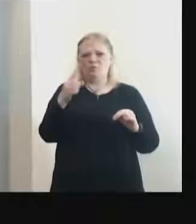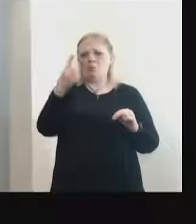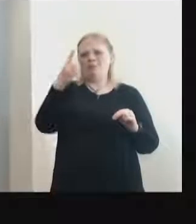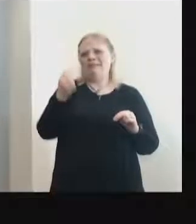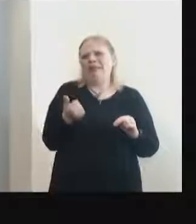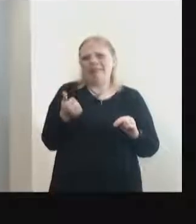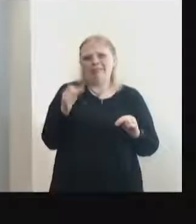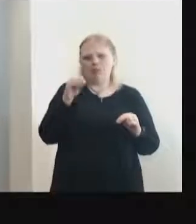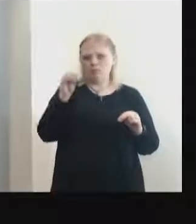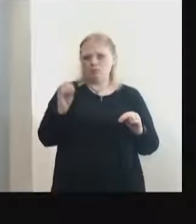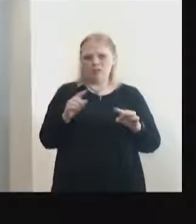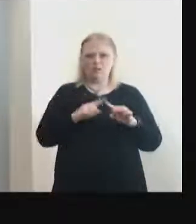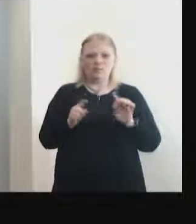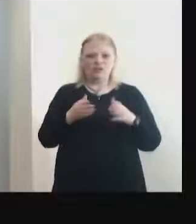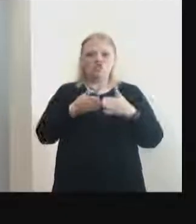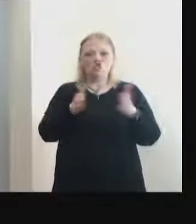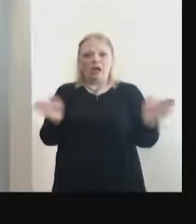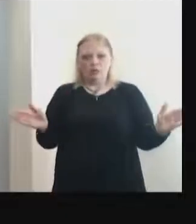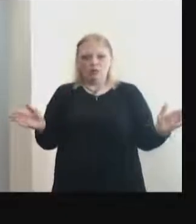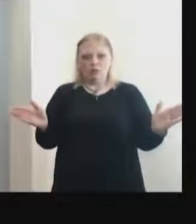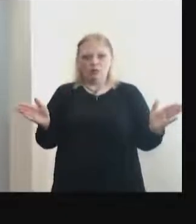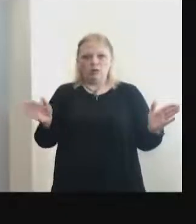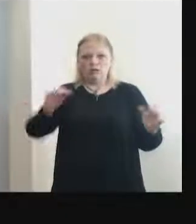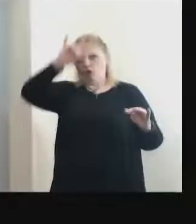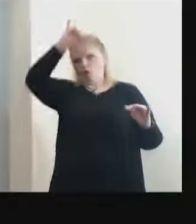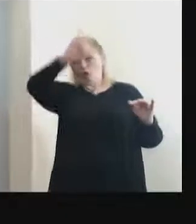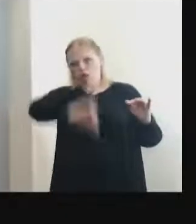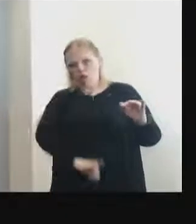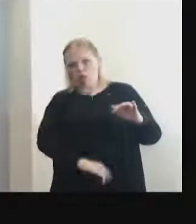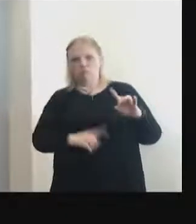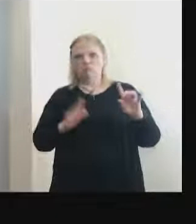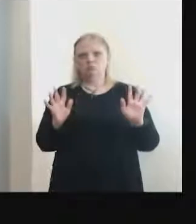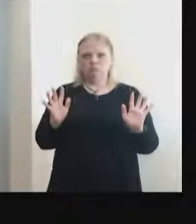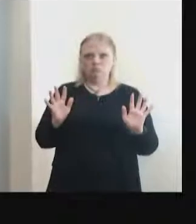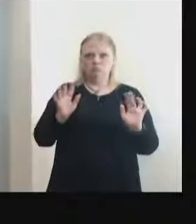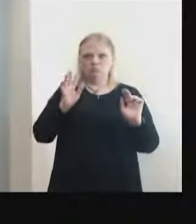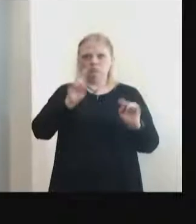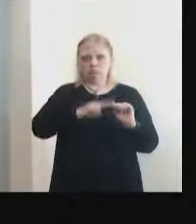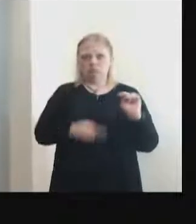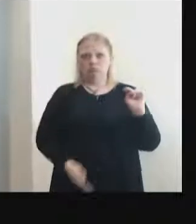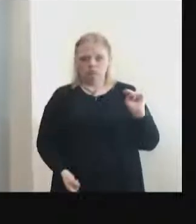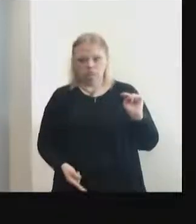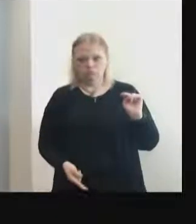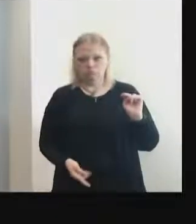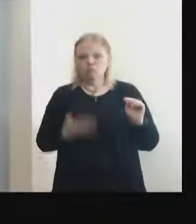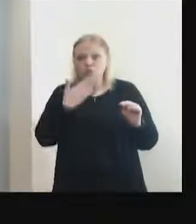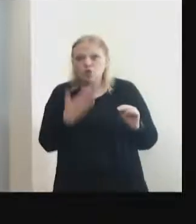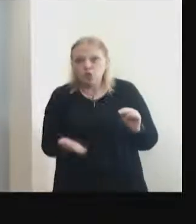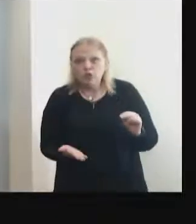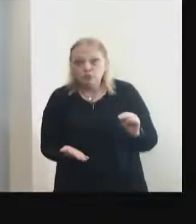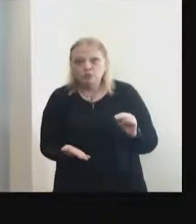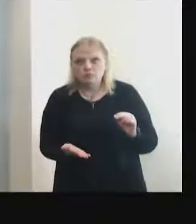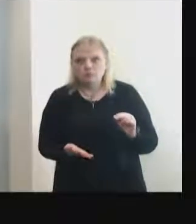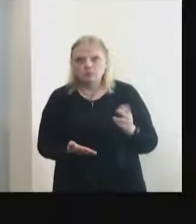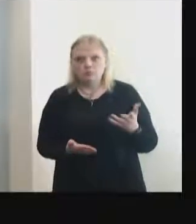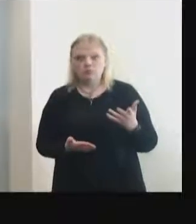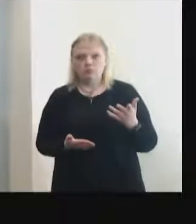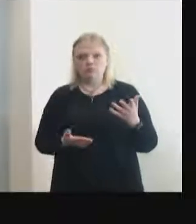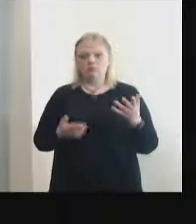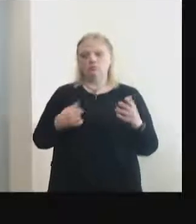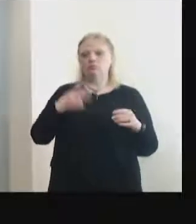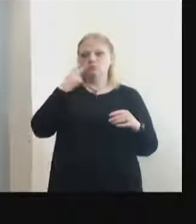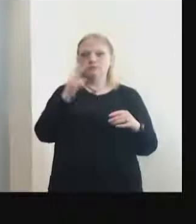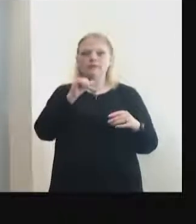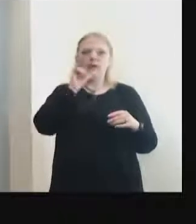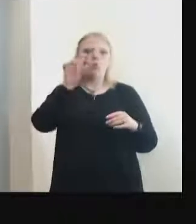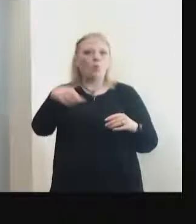in general, we did see a decline across the board, and that is good because what you're seeing now is people not only